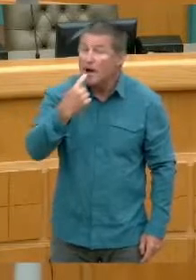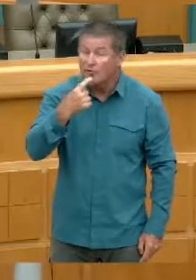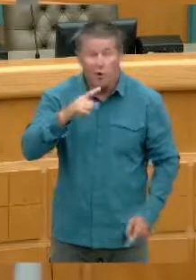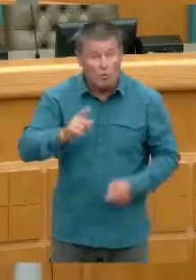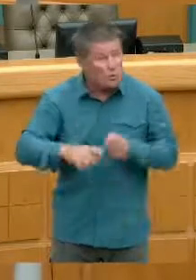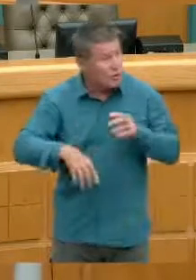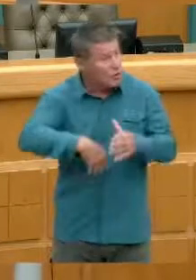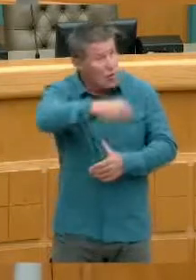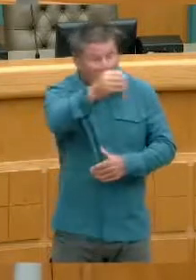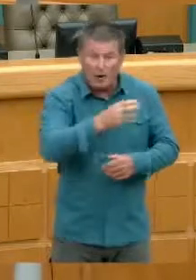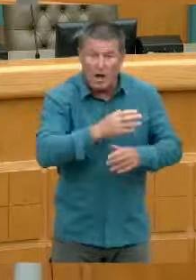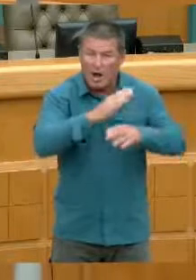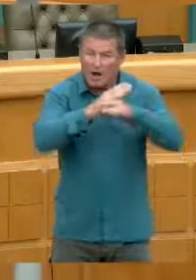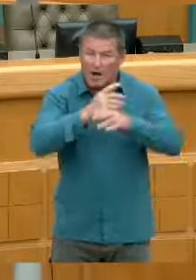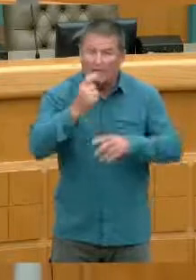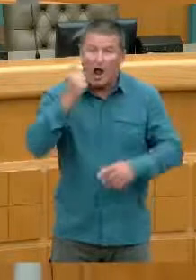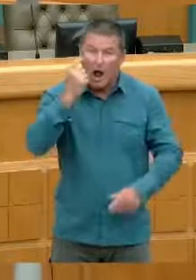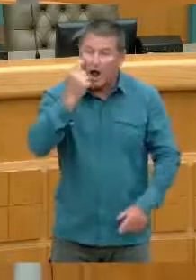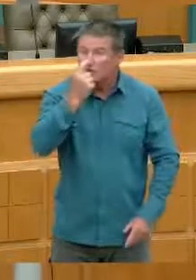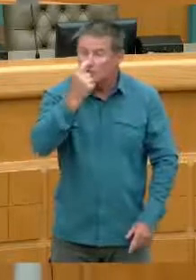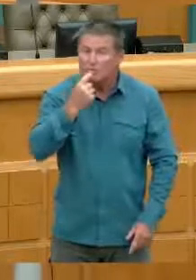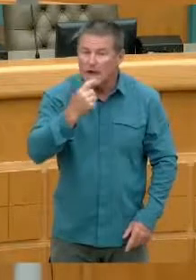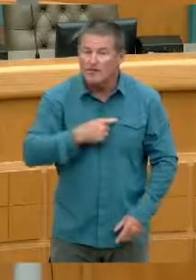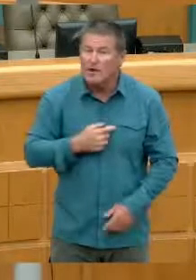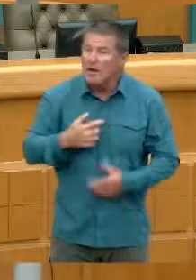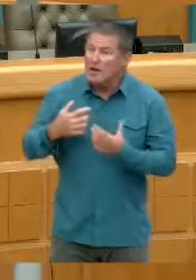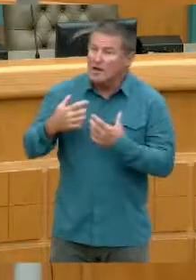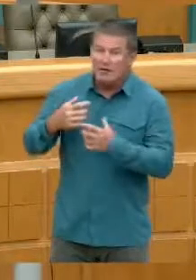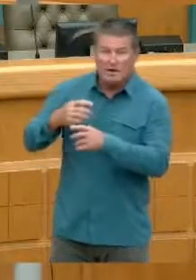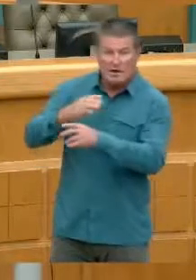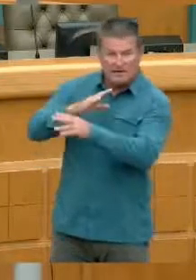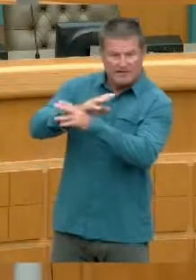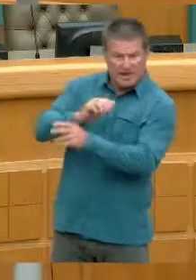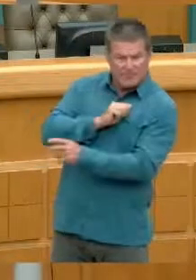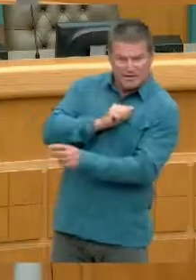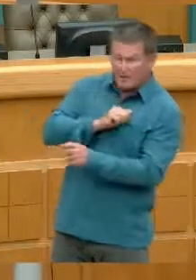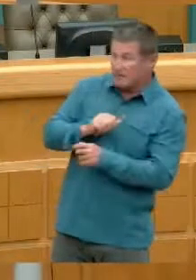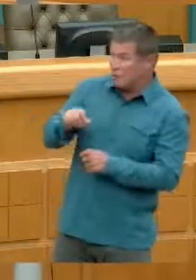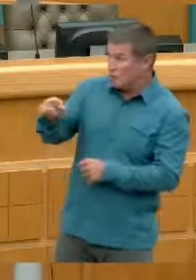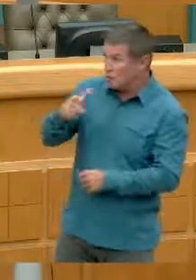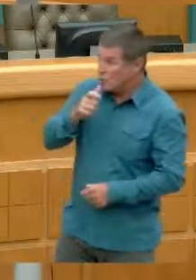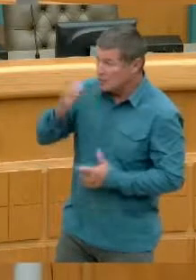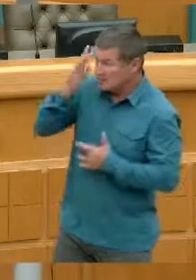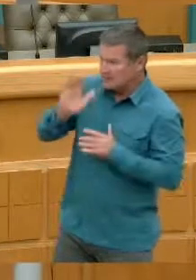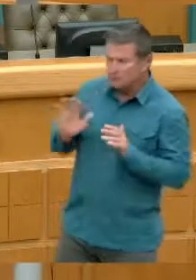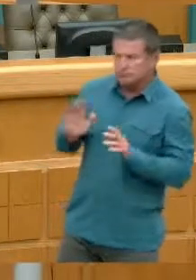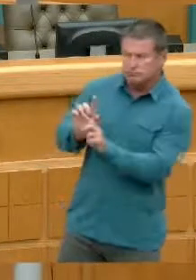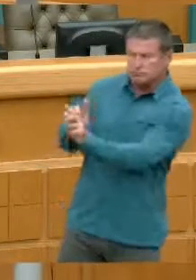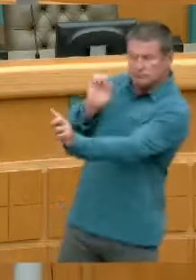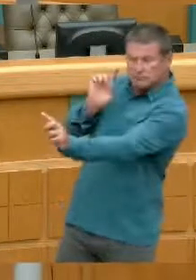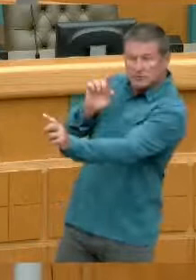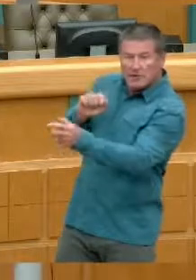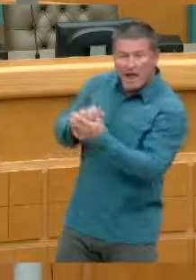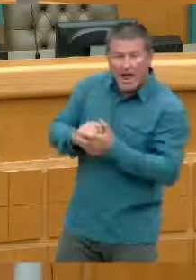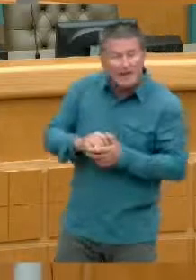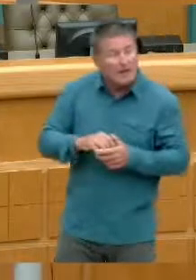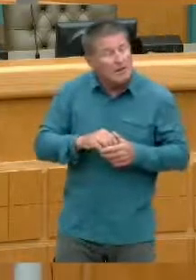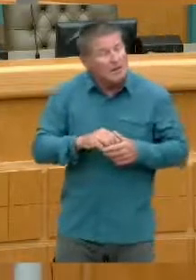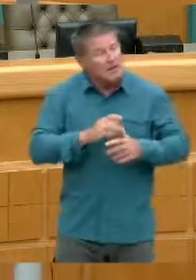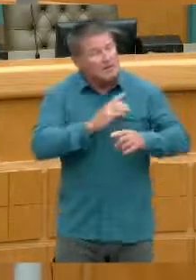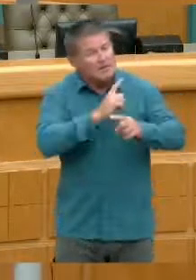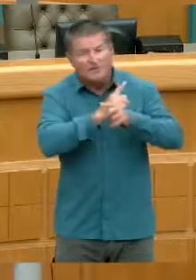places. Defend your health. Avoid people who are sick, and defend your community. If you are sick, do not go